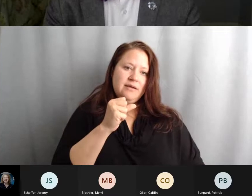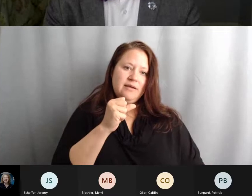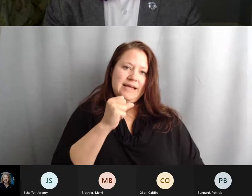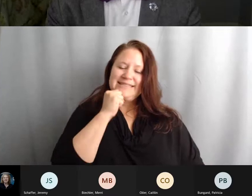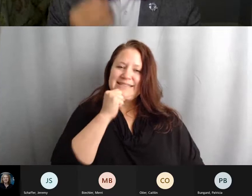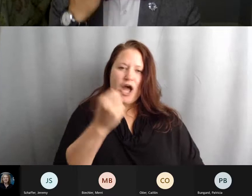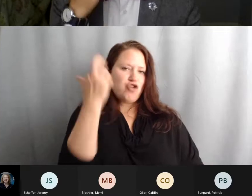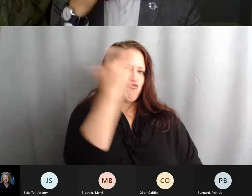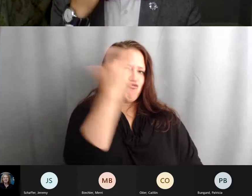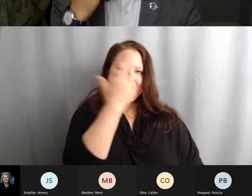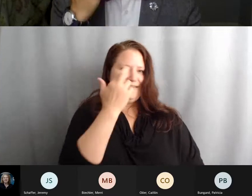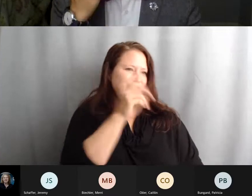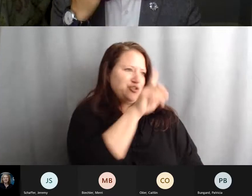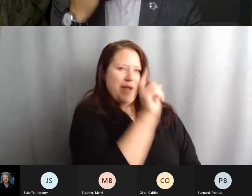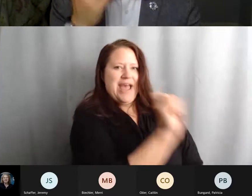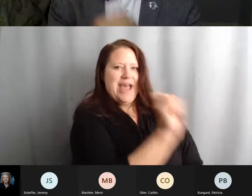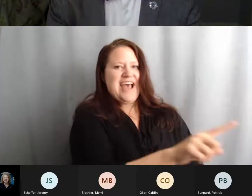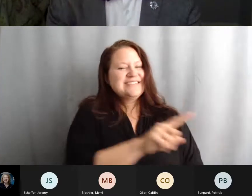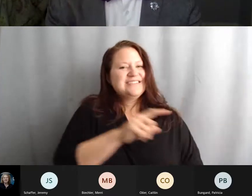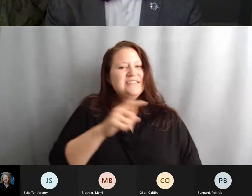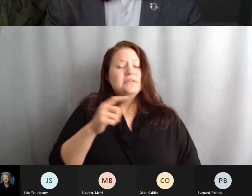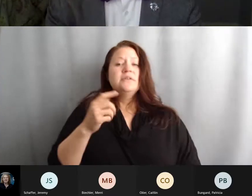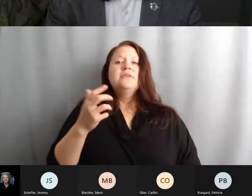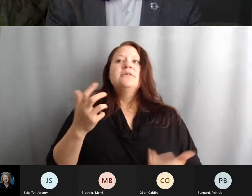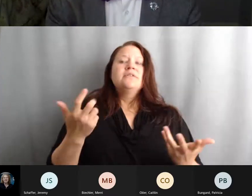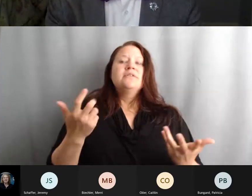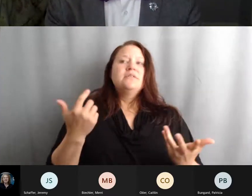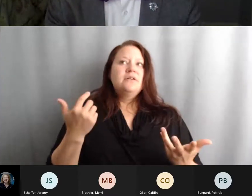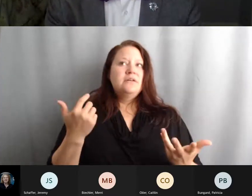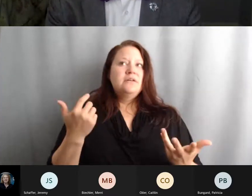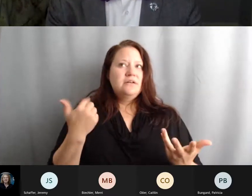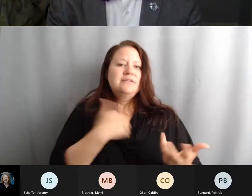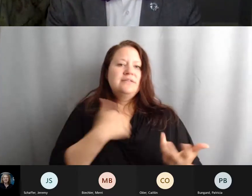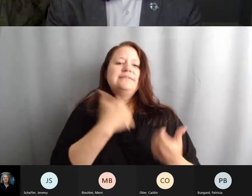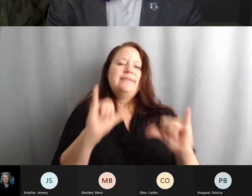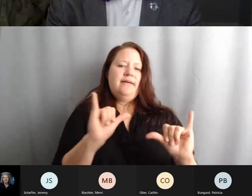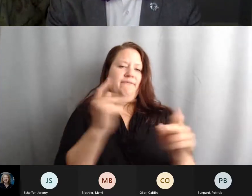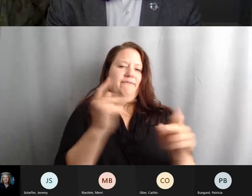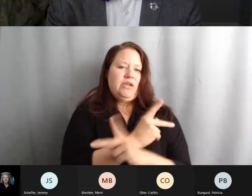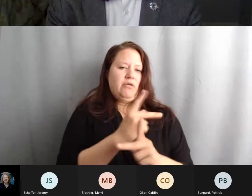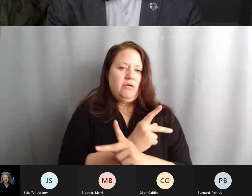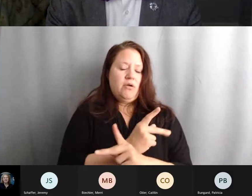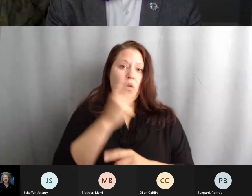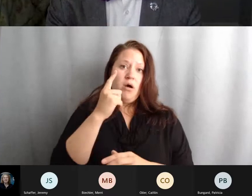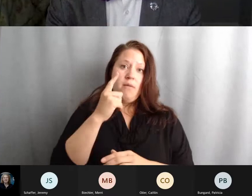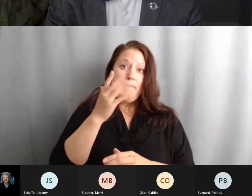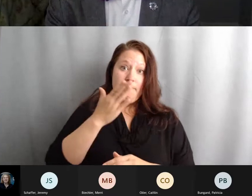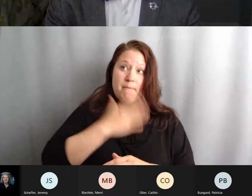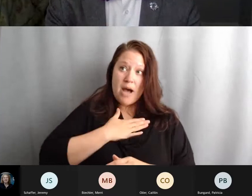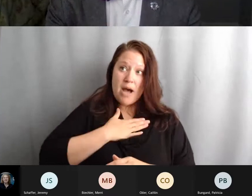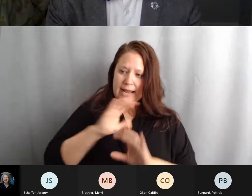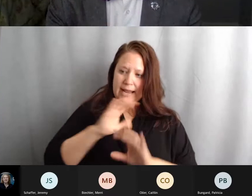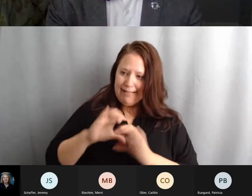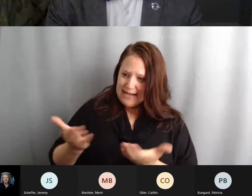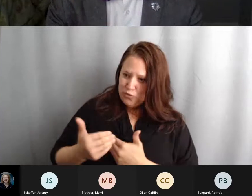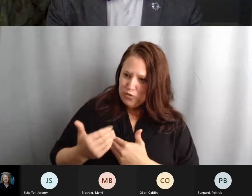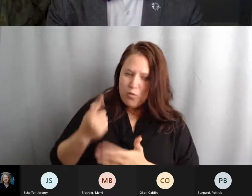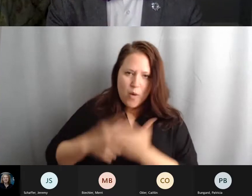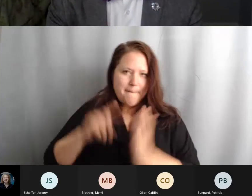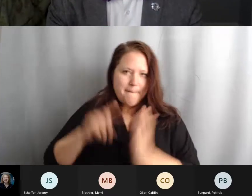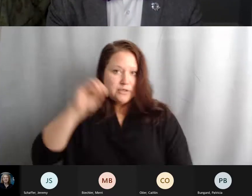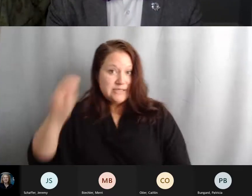reason to ask. We're working on solutions. So if you want to know like what percentage of my class is vaccinated, that we could probably